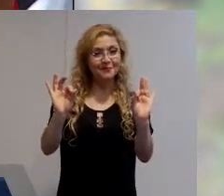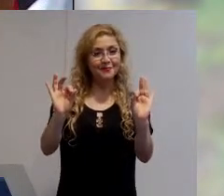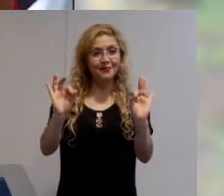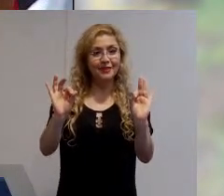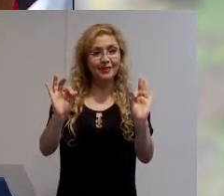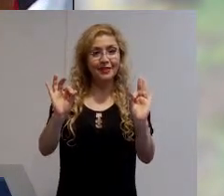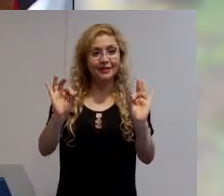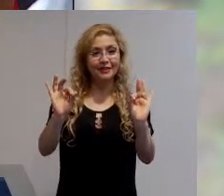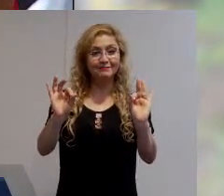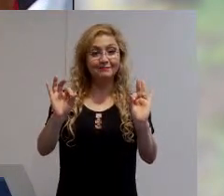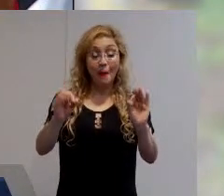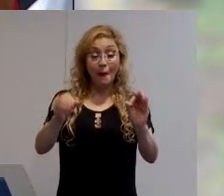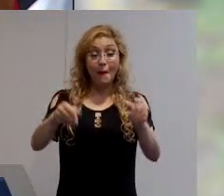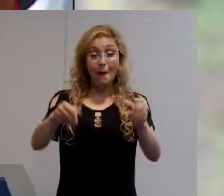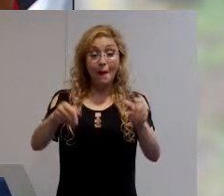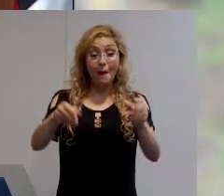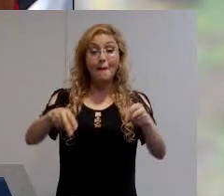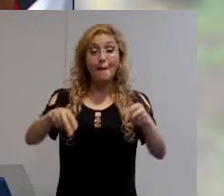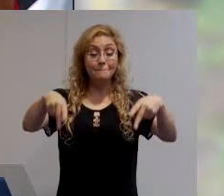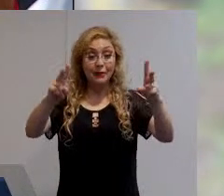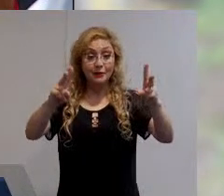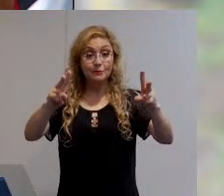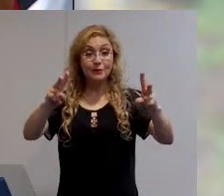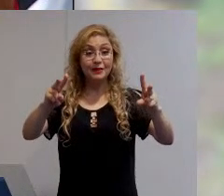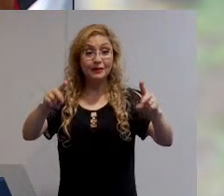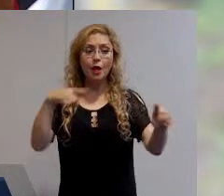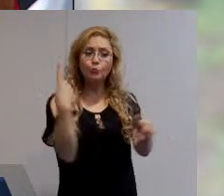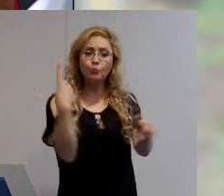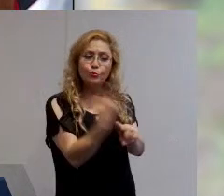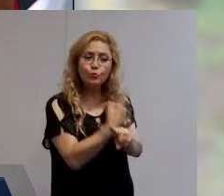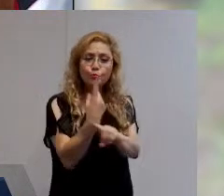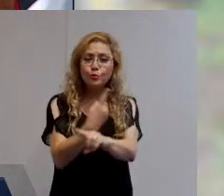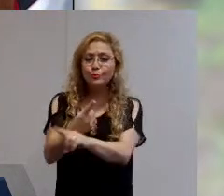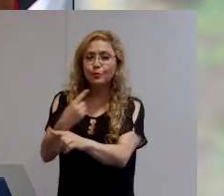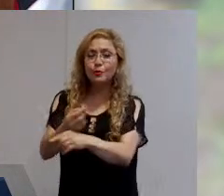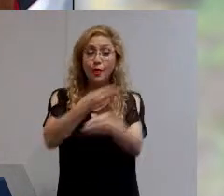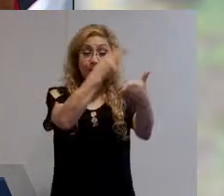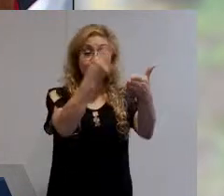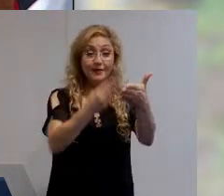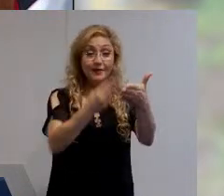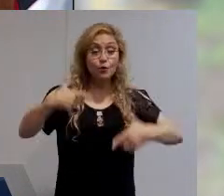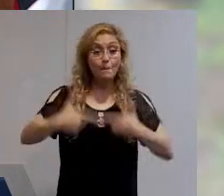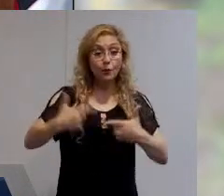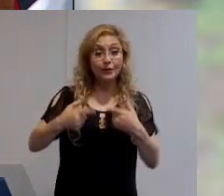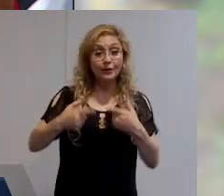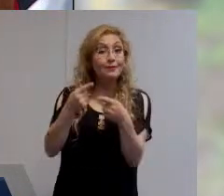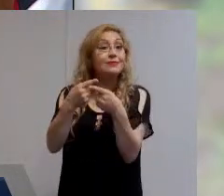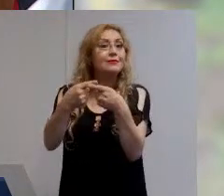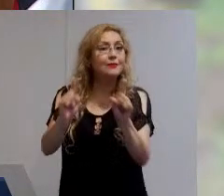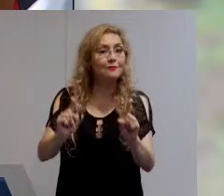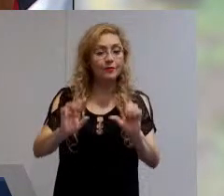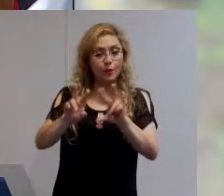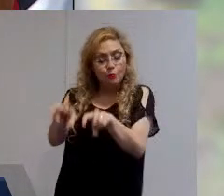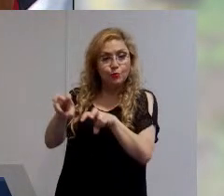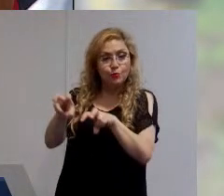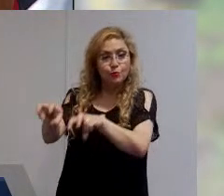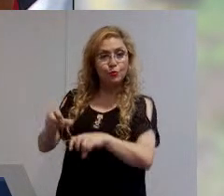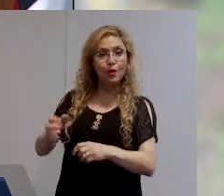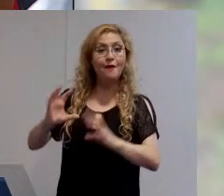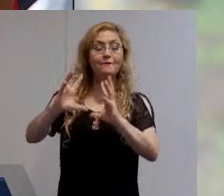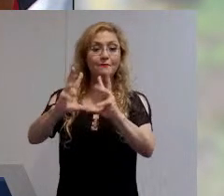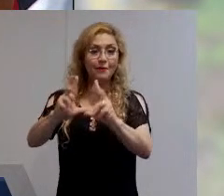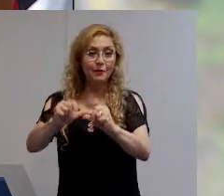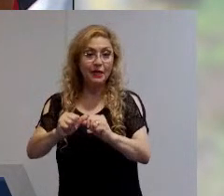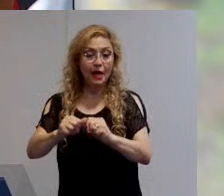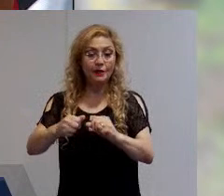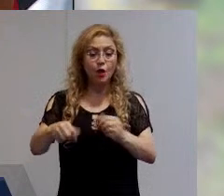exceptional opportunity to reach agreements that will facilitate dialogue and designing differentiated policies for family farming